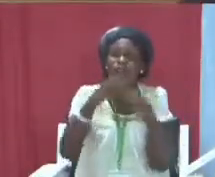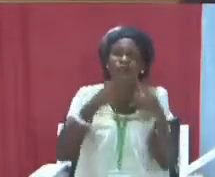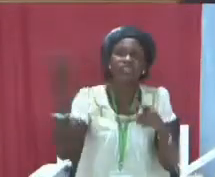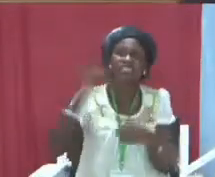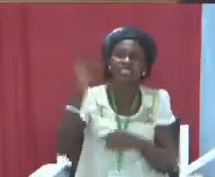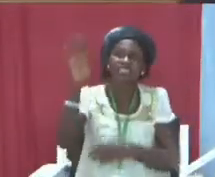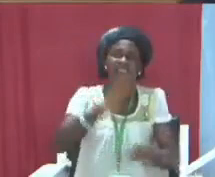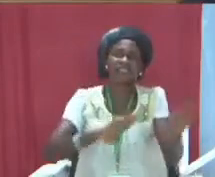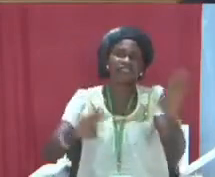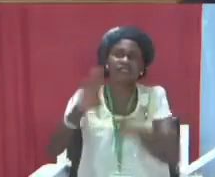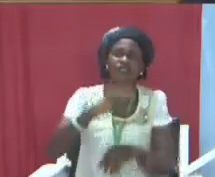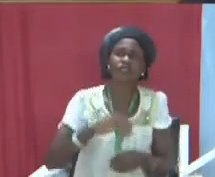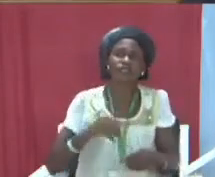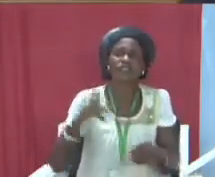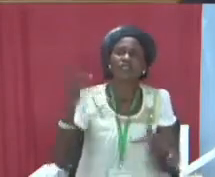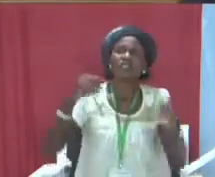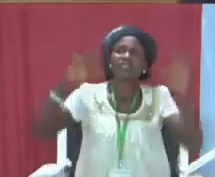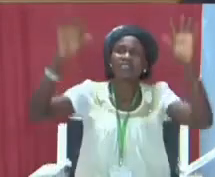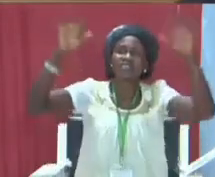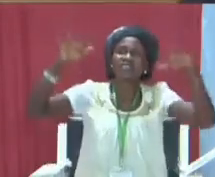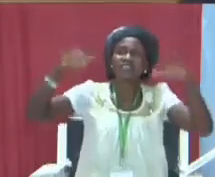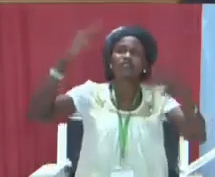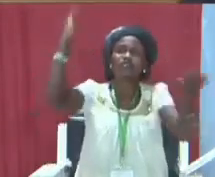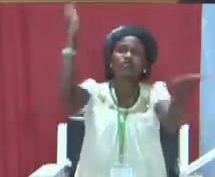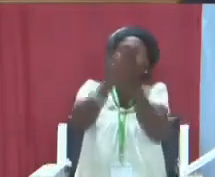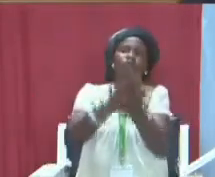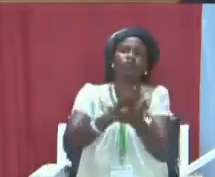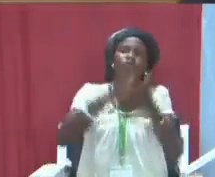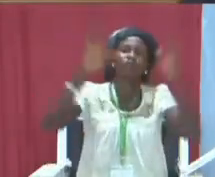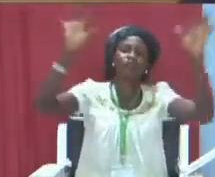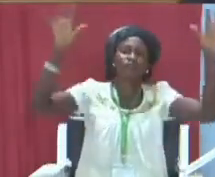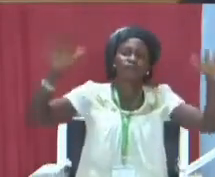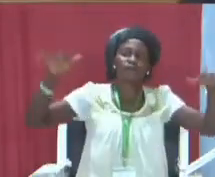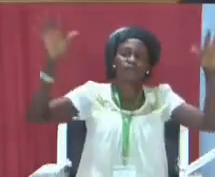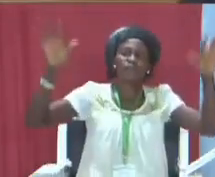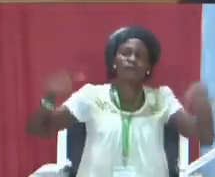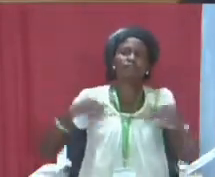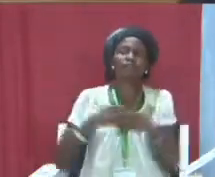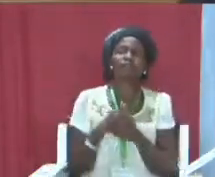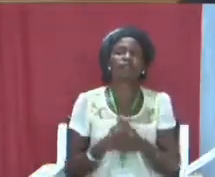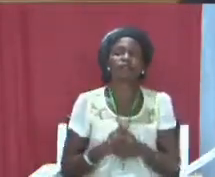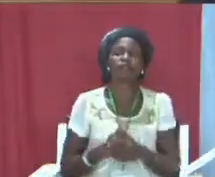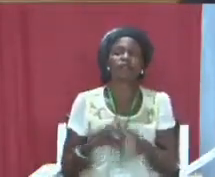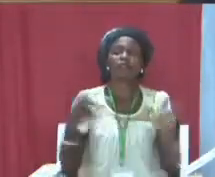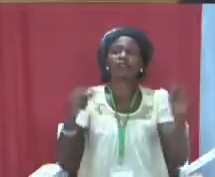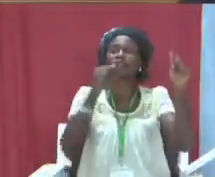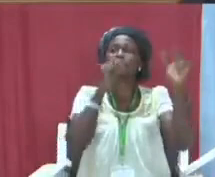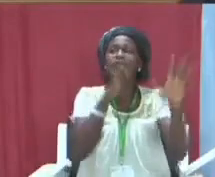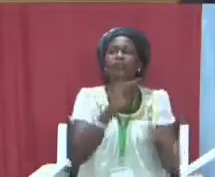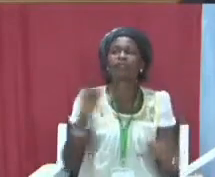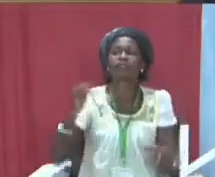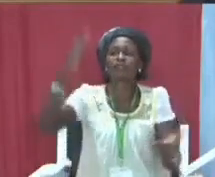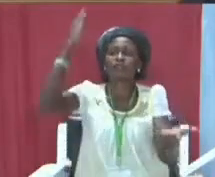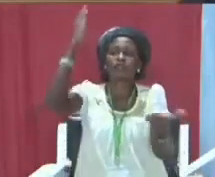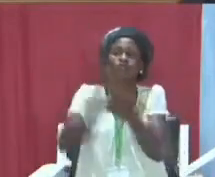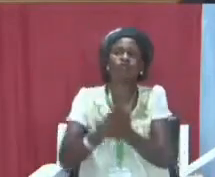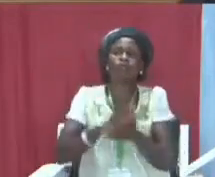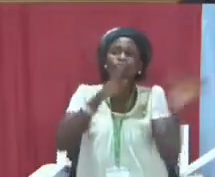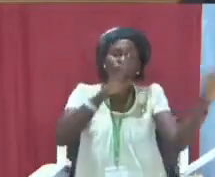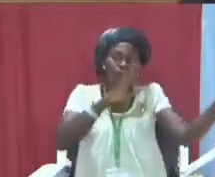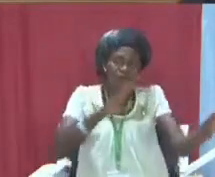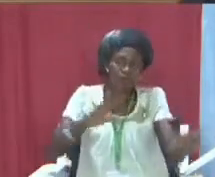siege, the rain stops falling. The blessings stop